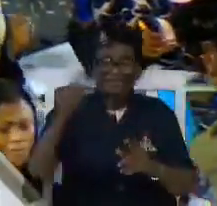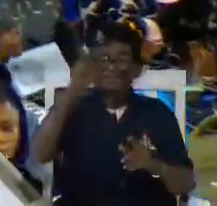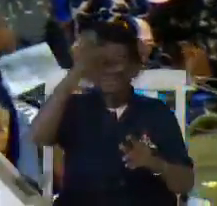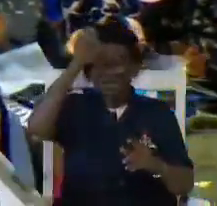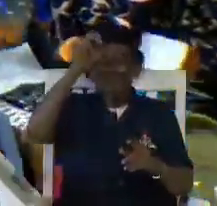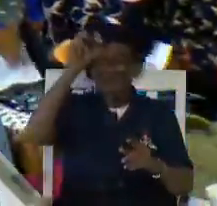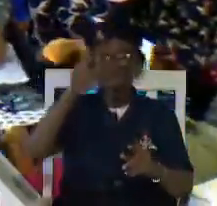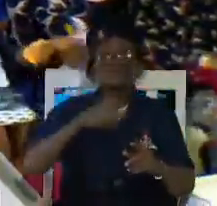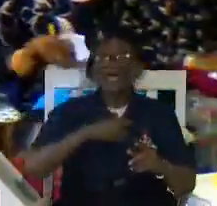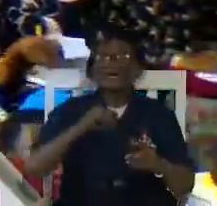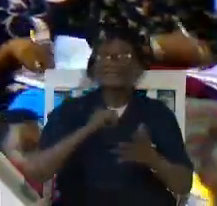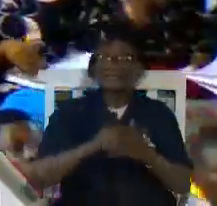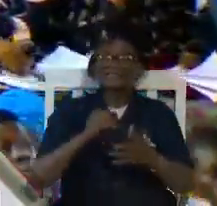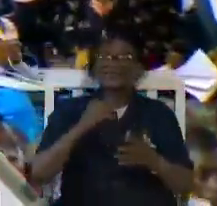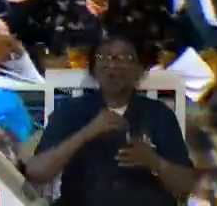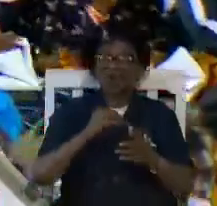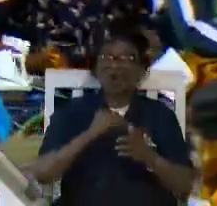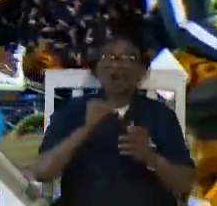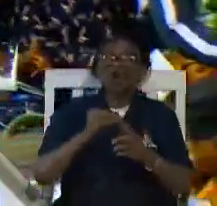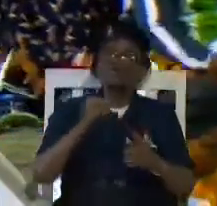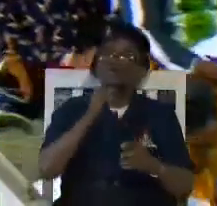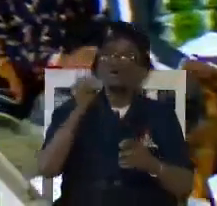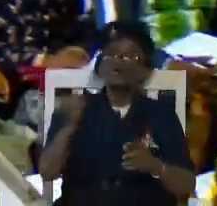you will make it to heaven.